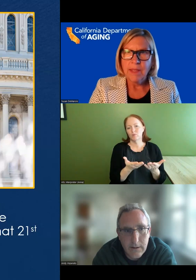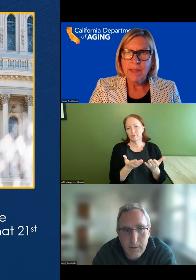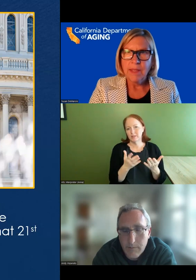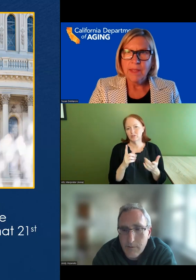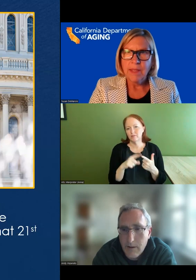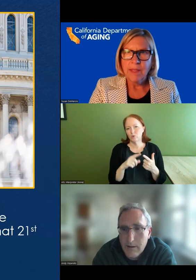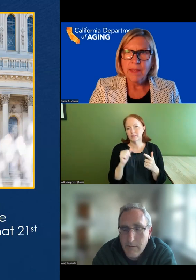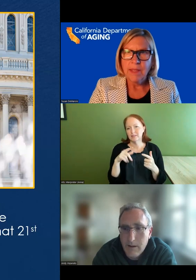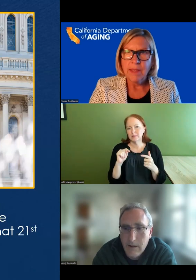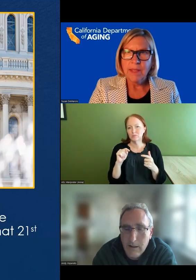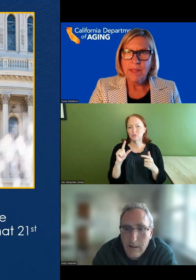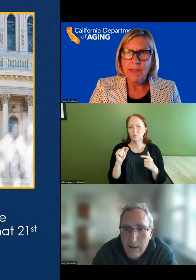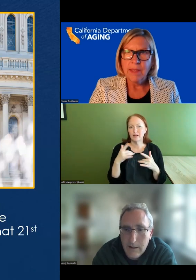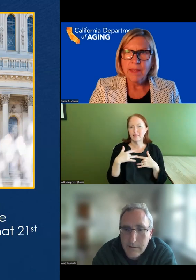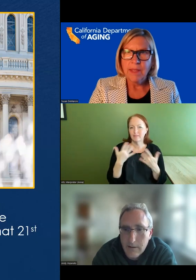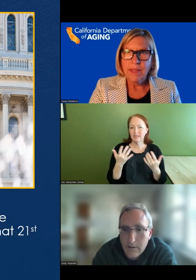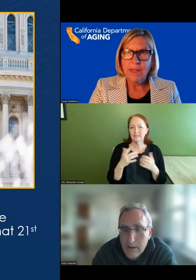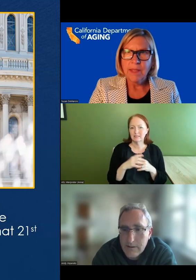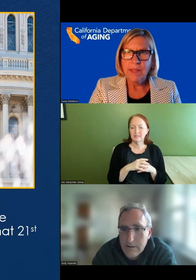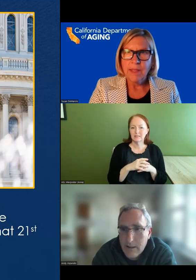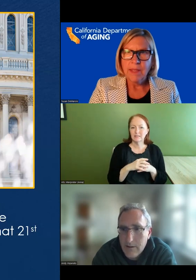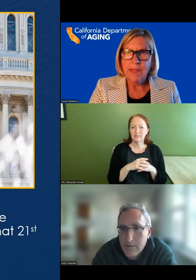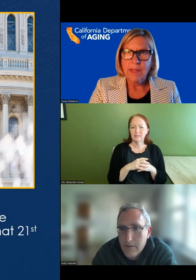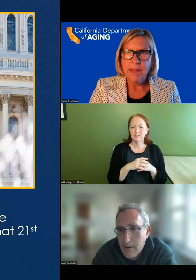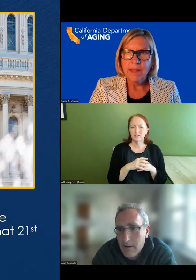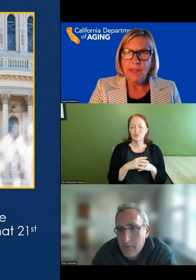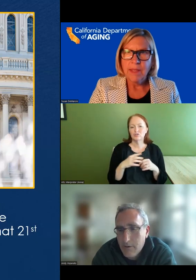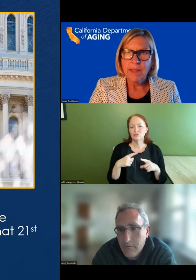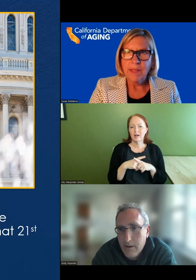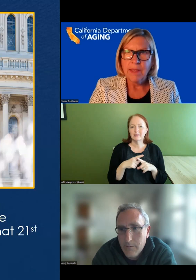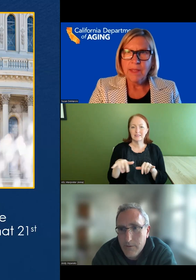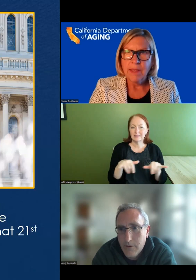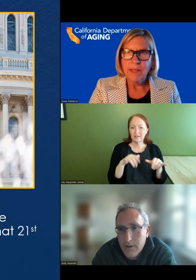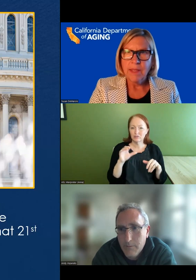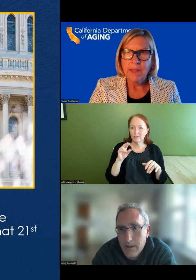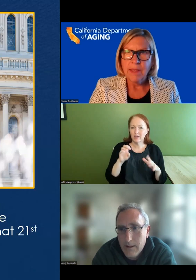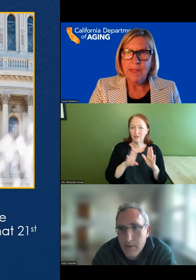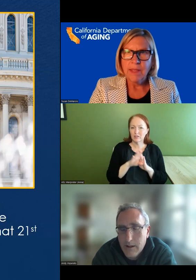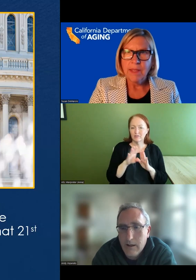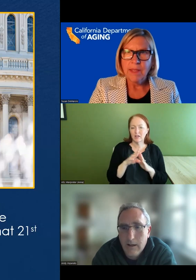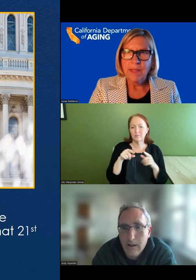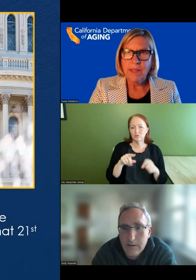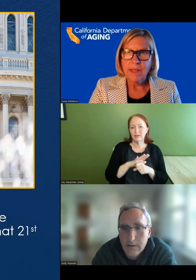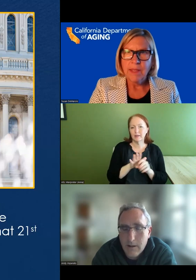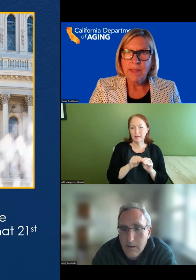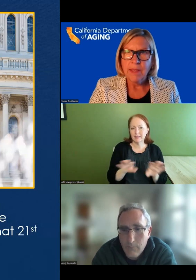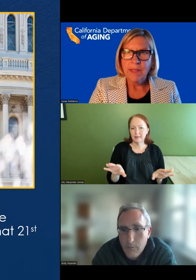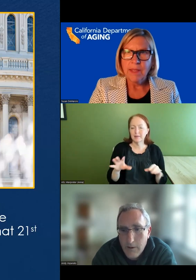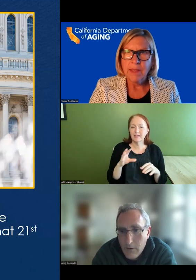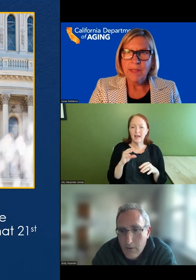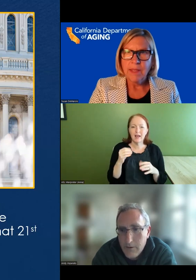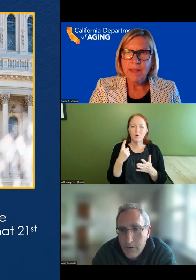the September 20th event, is the crisis standards of care that were developed during the pandemic, and just kind